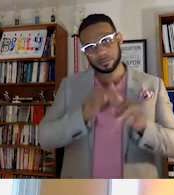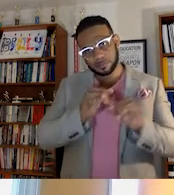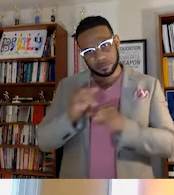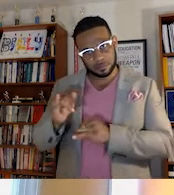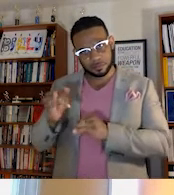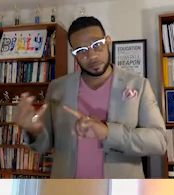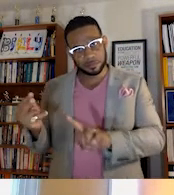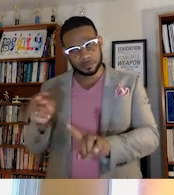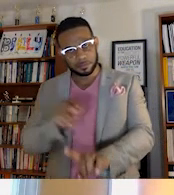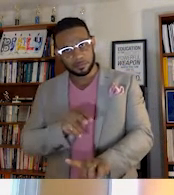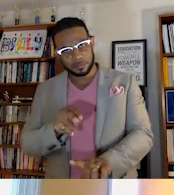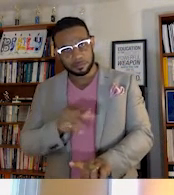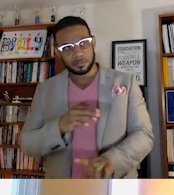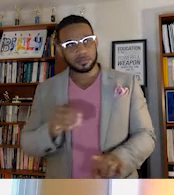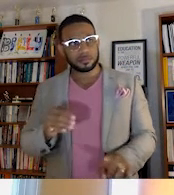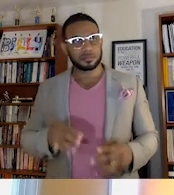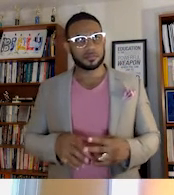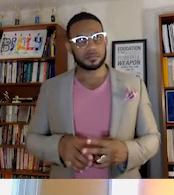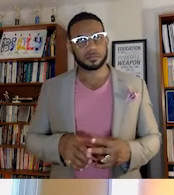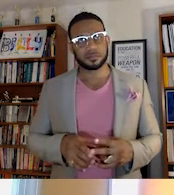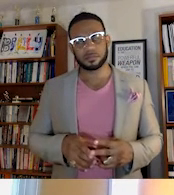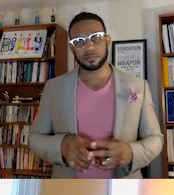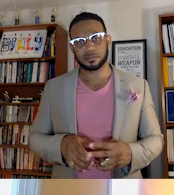individual aspects, and